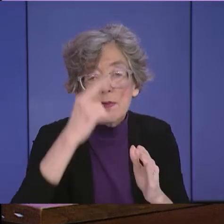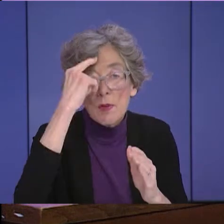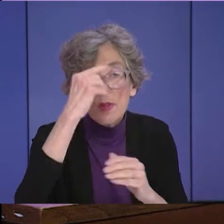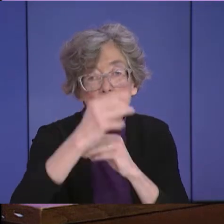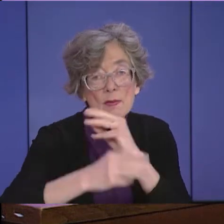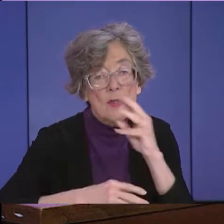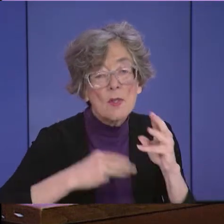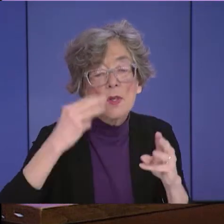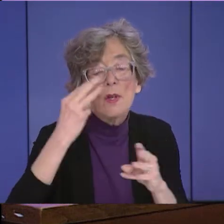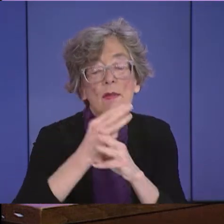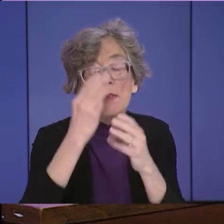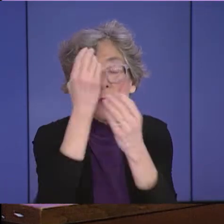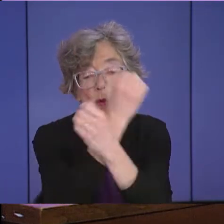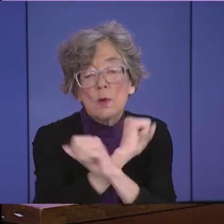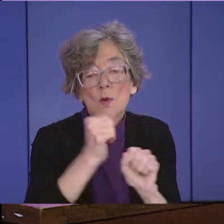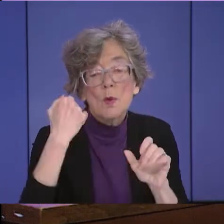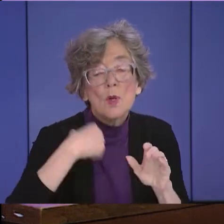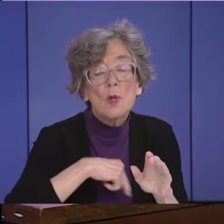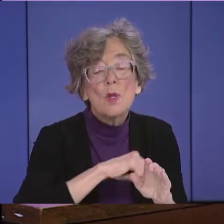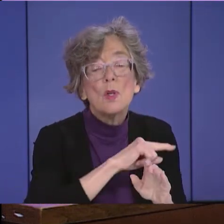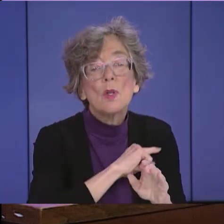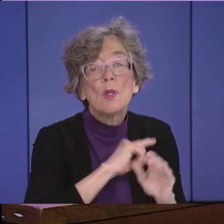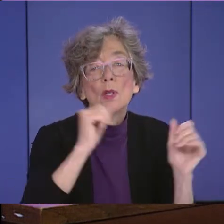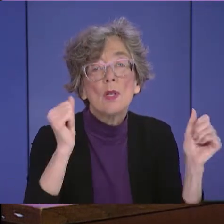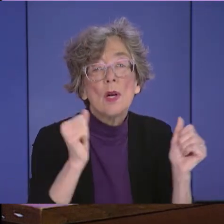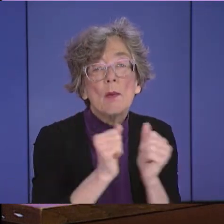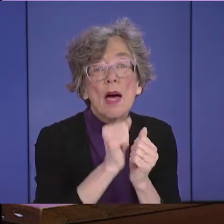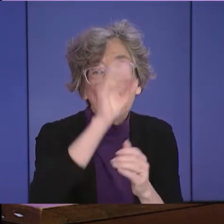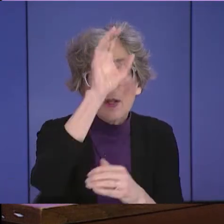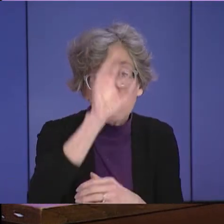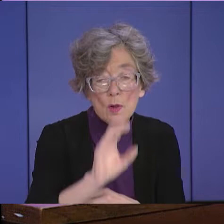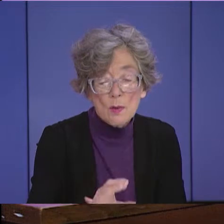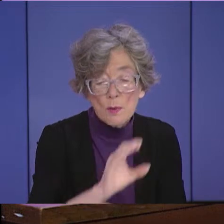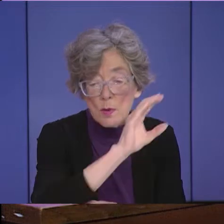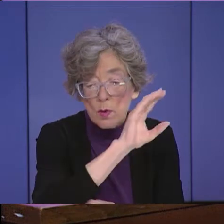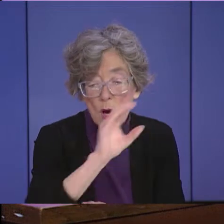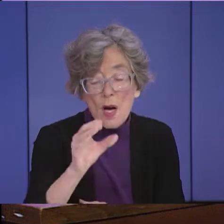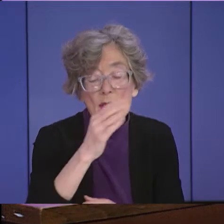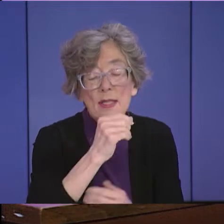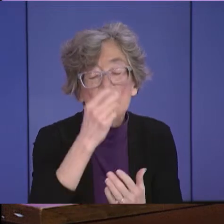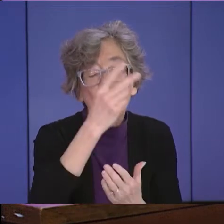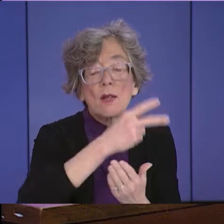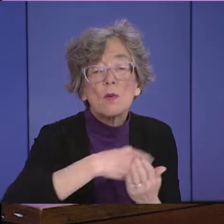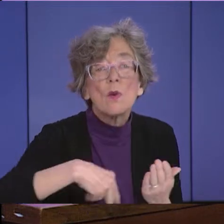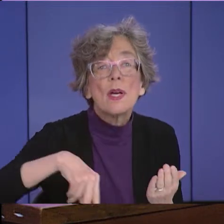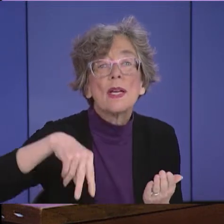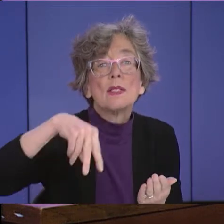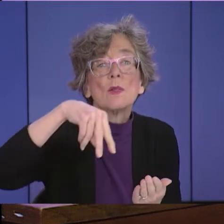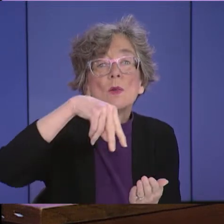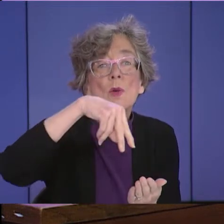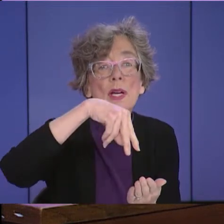Save us, Savior of the world, for by your cross and